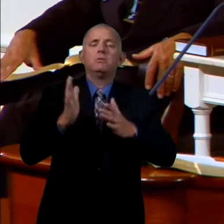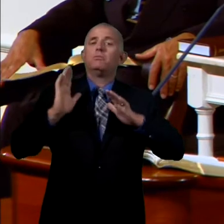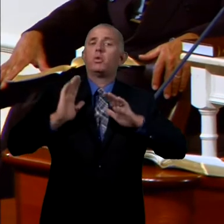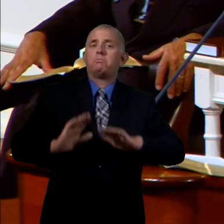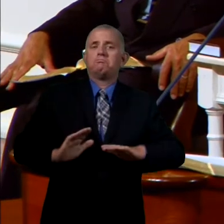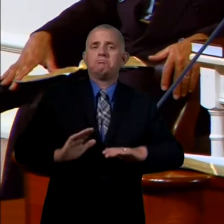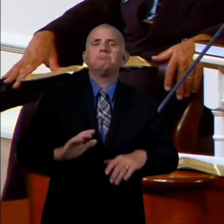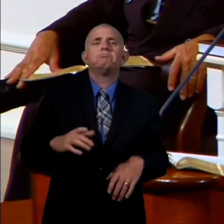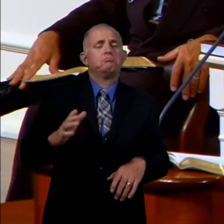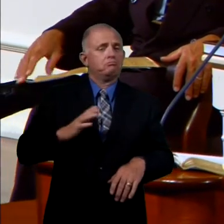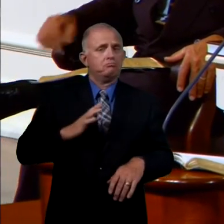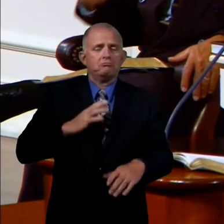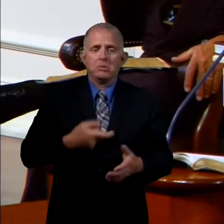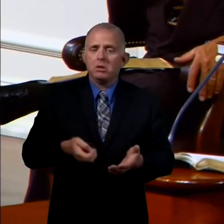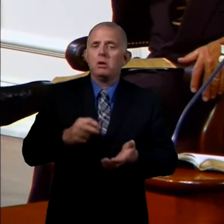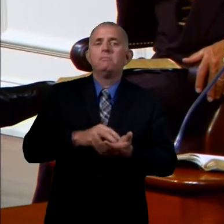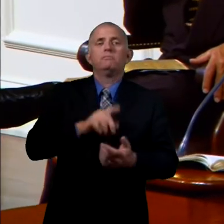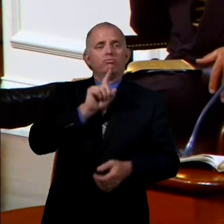Let me go with you.